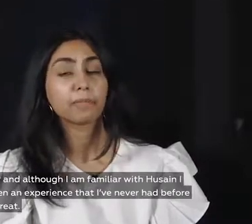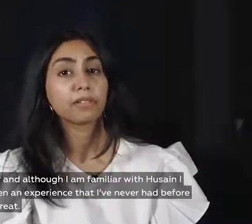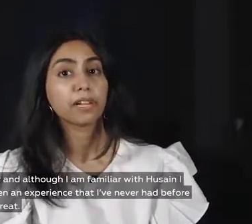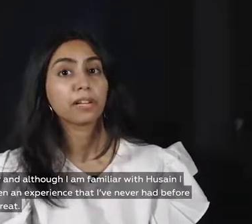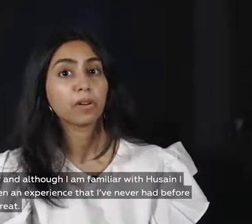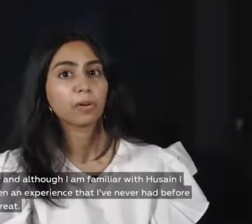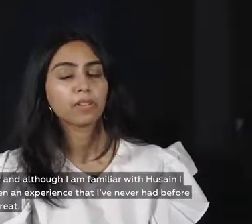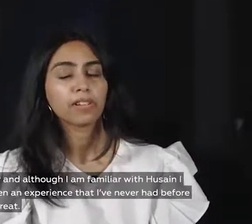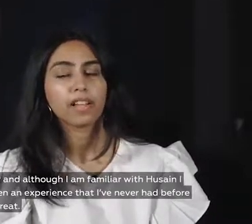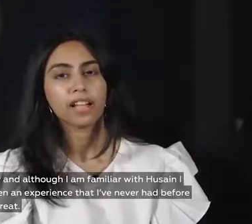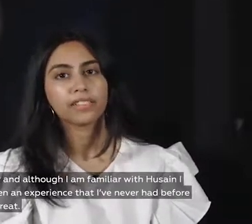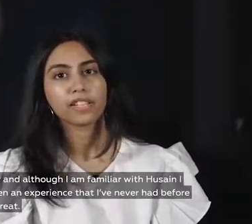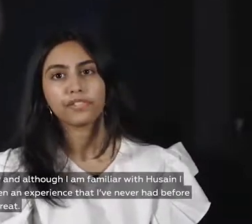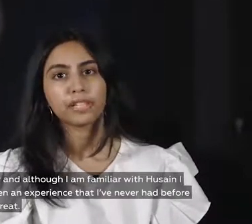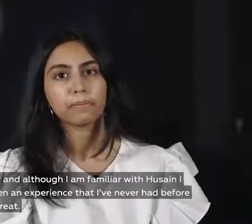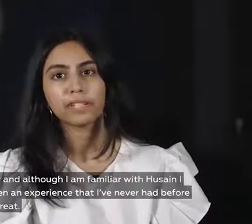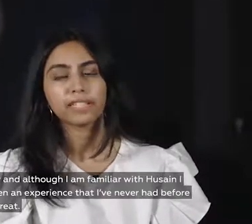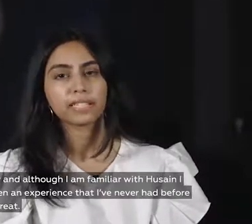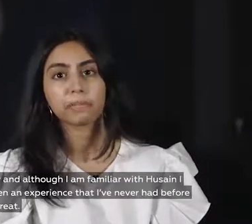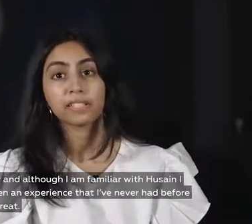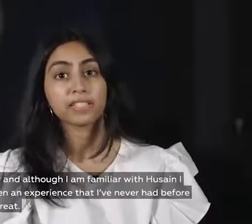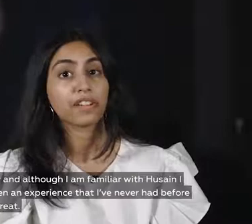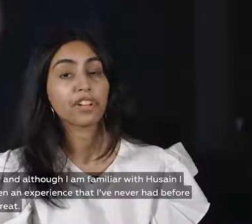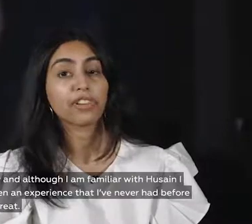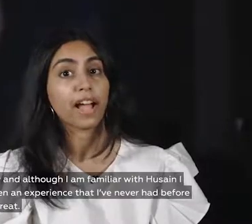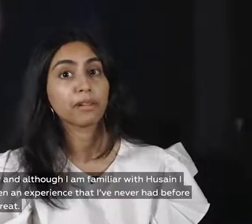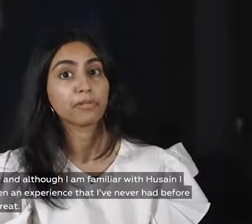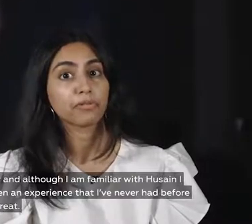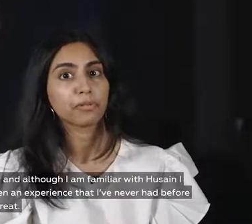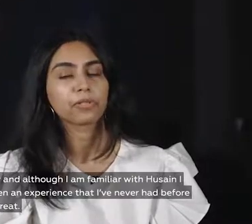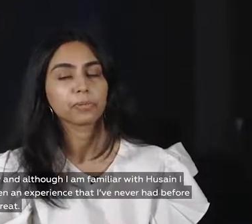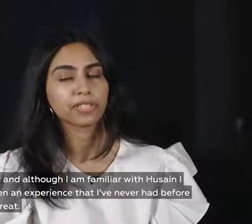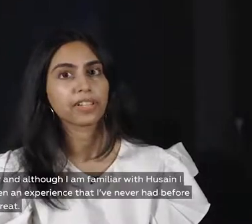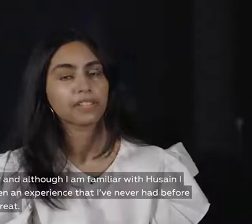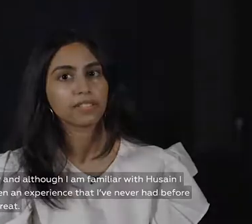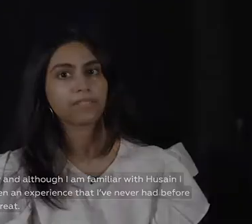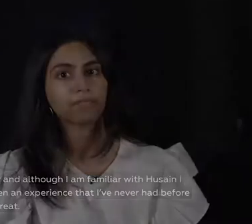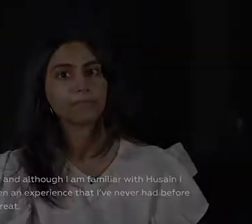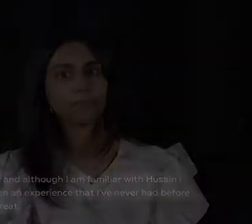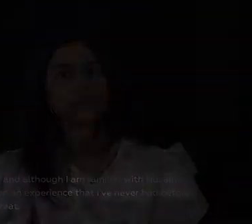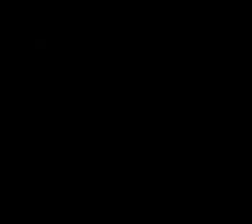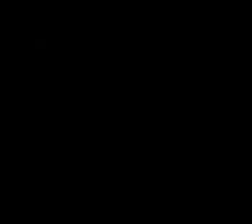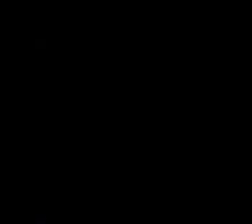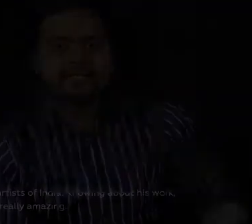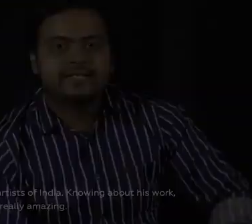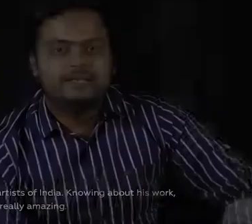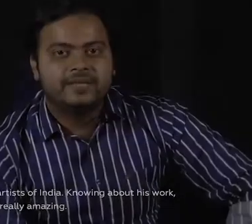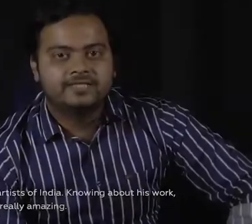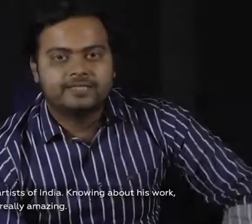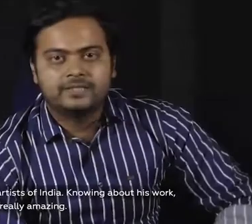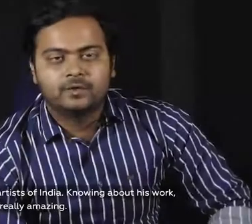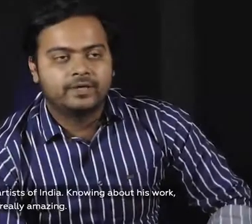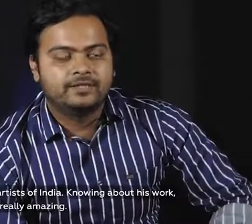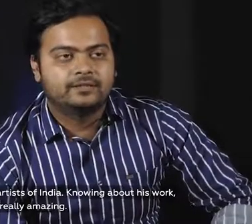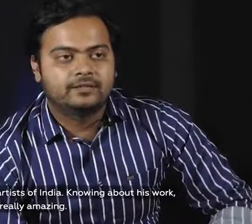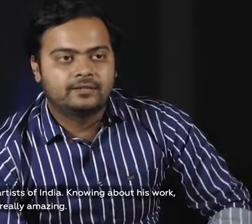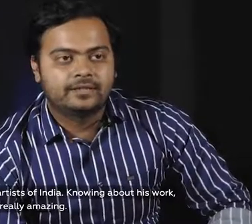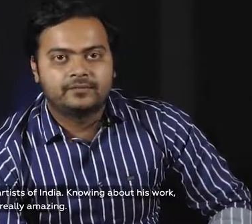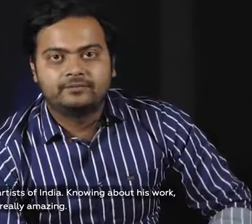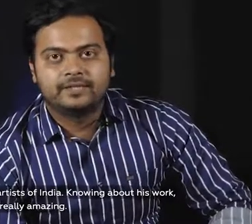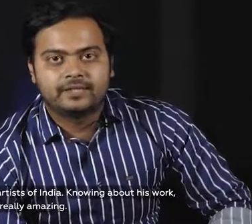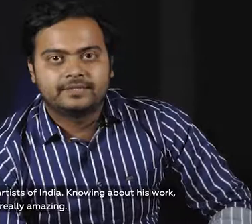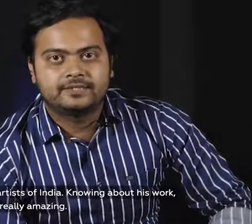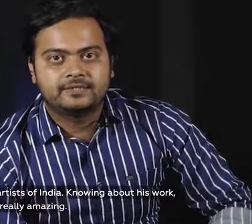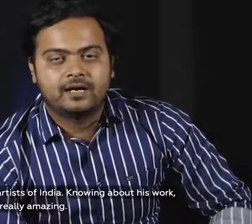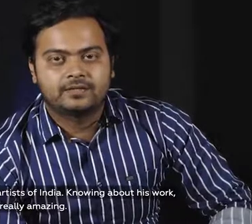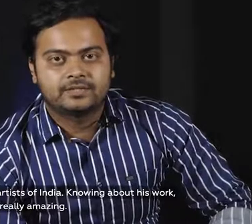ended up learning a lot. And it's definitely been an experience that I've never had before. So it was great. Really amazing knowing one